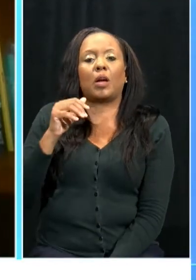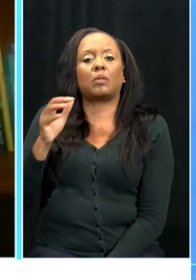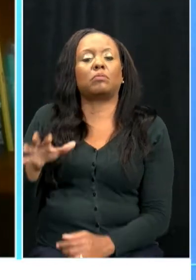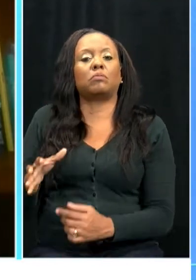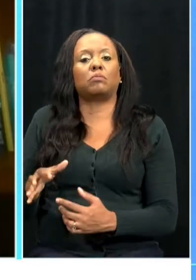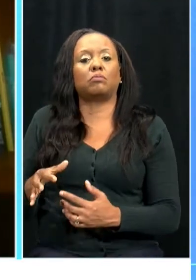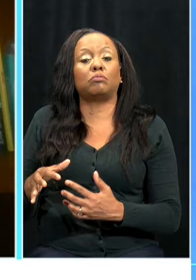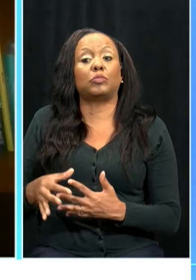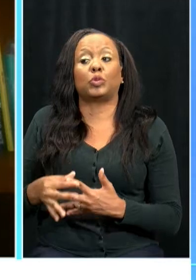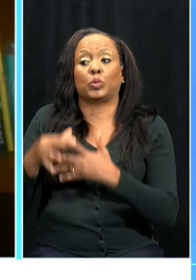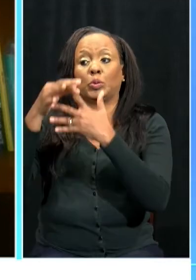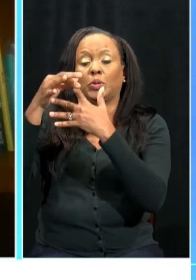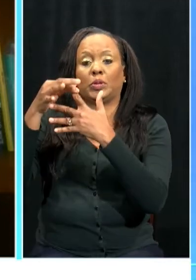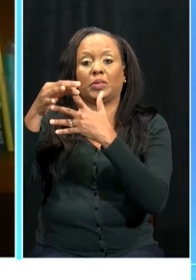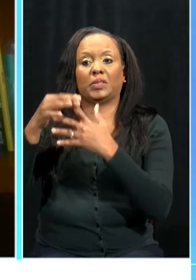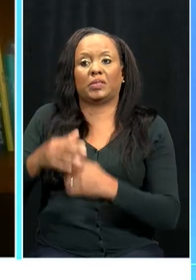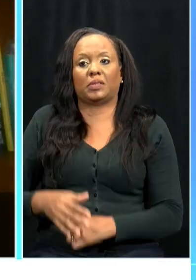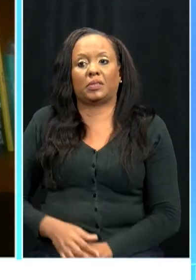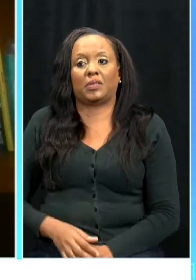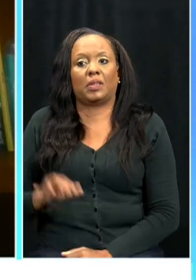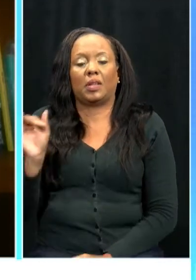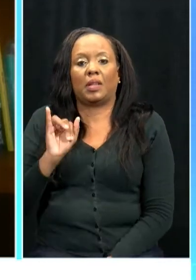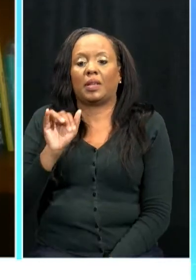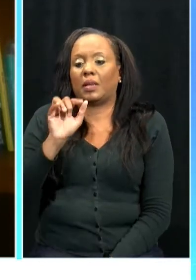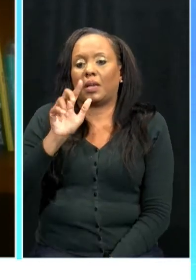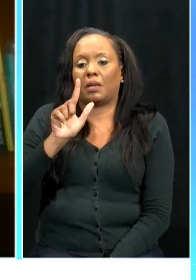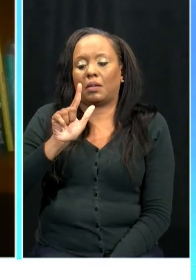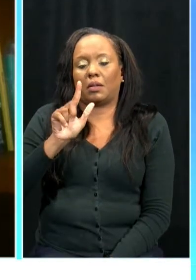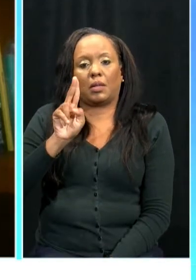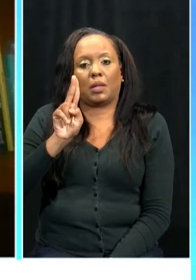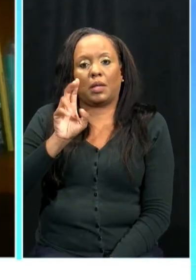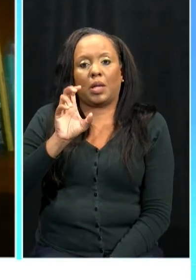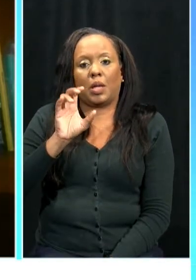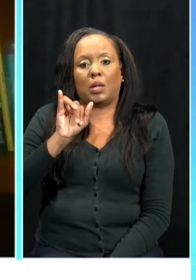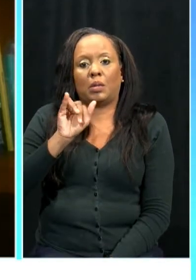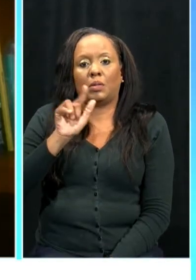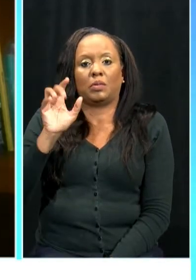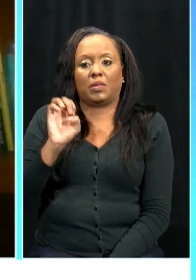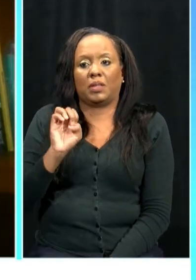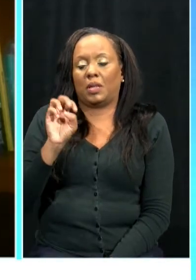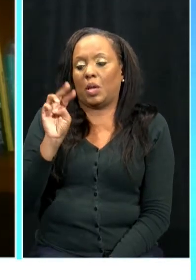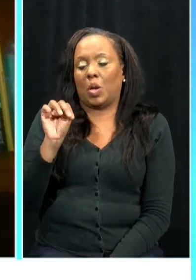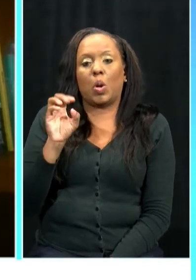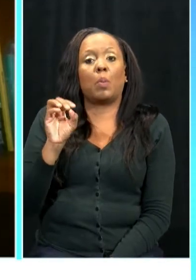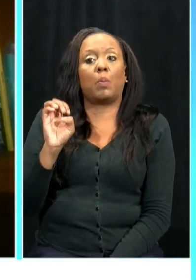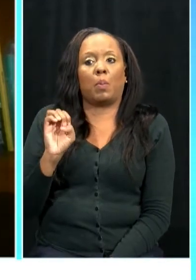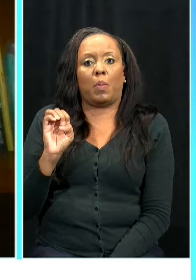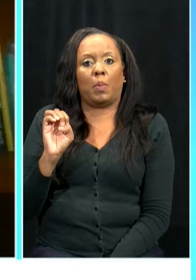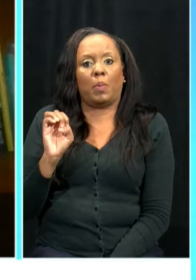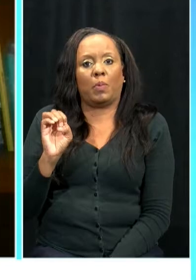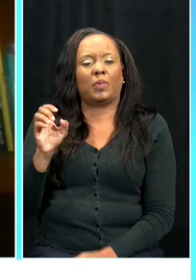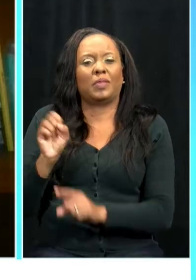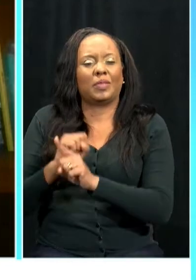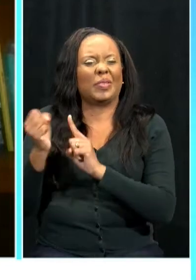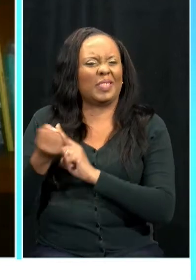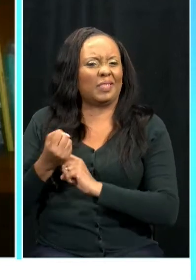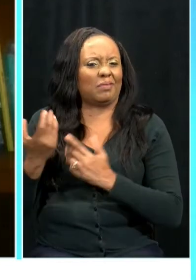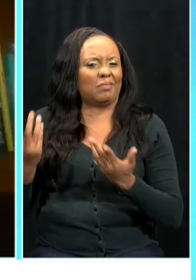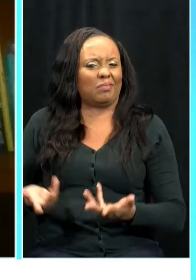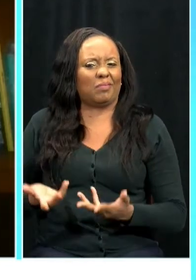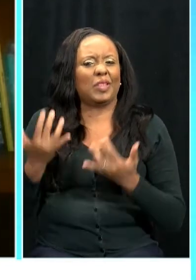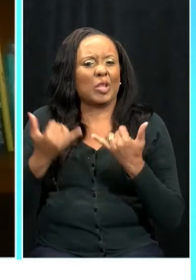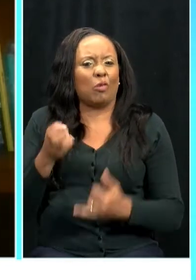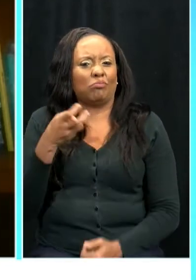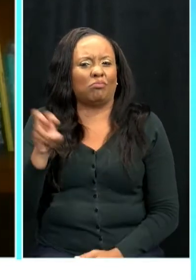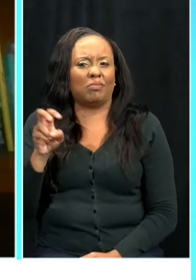take the Lucille Moore situation, who was a close personal confidant and friend of the prime minister,